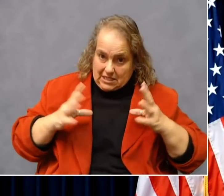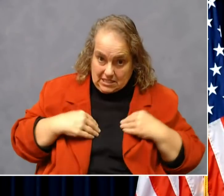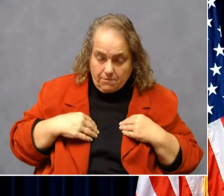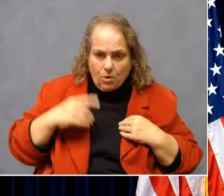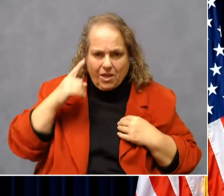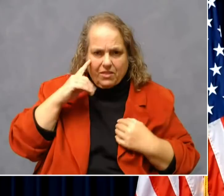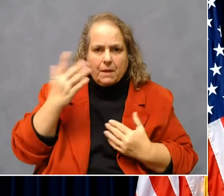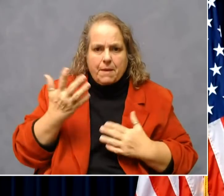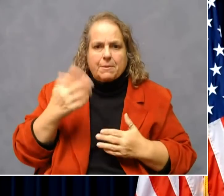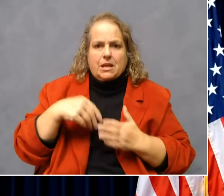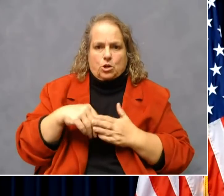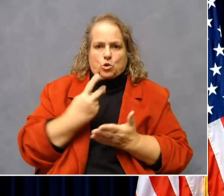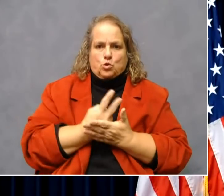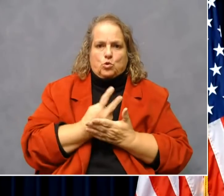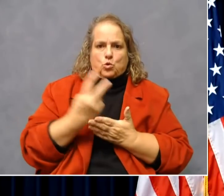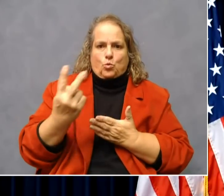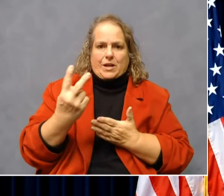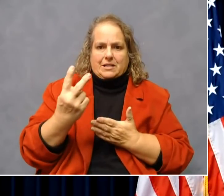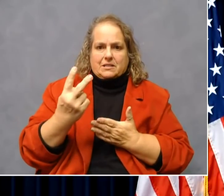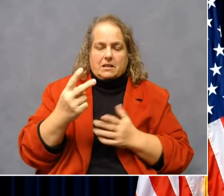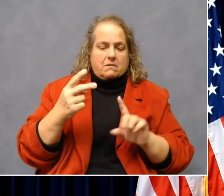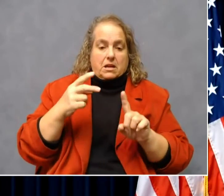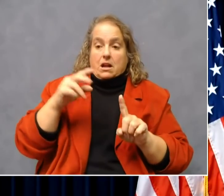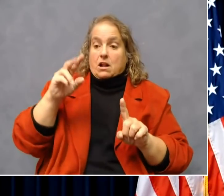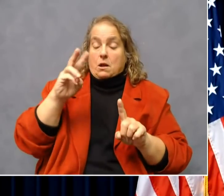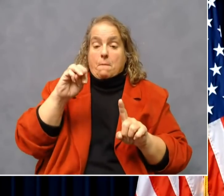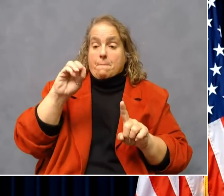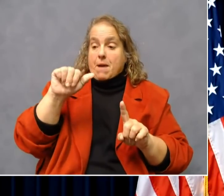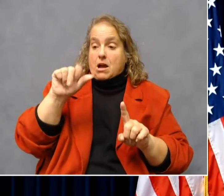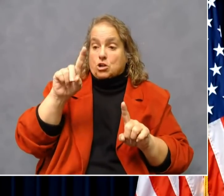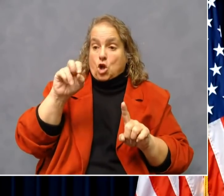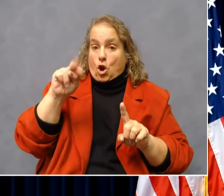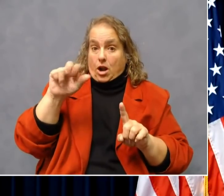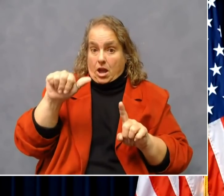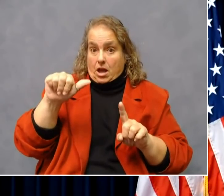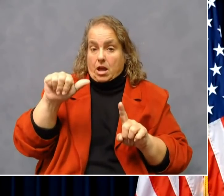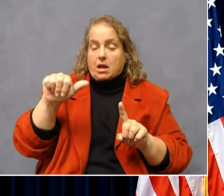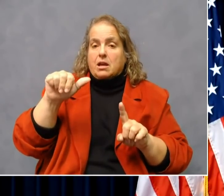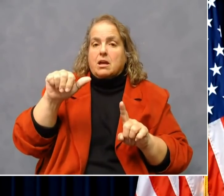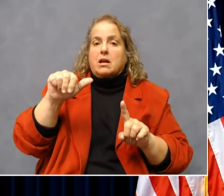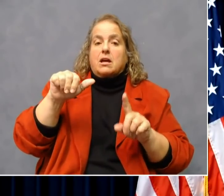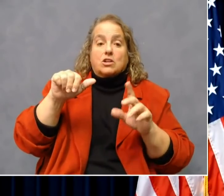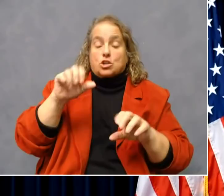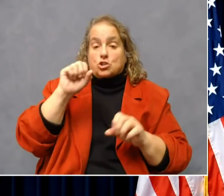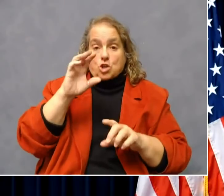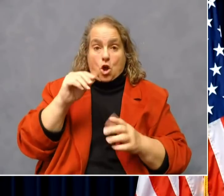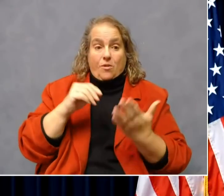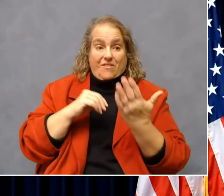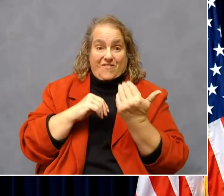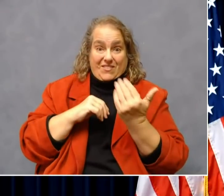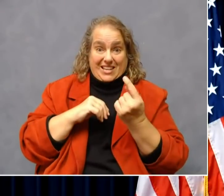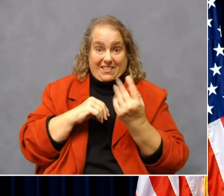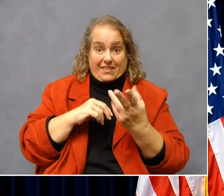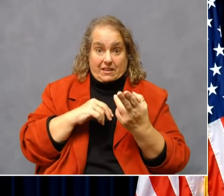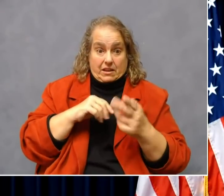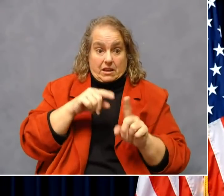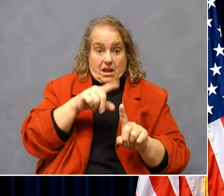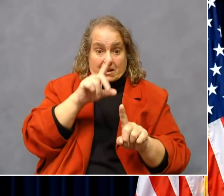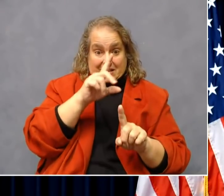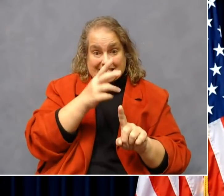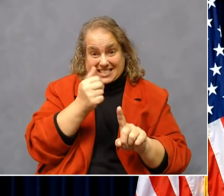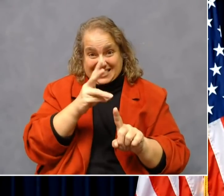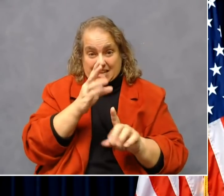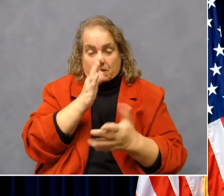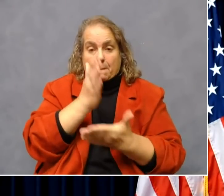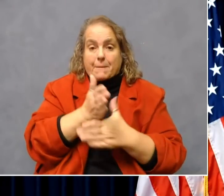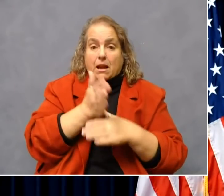weeks after. But our hope is that at least every 2 weeks, we are seeing additional shipments from the federal government.